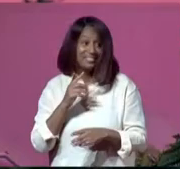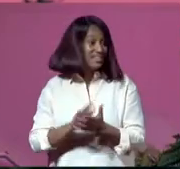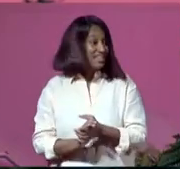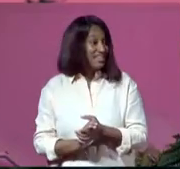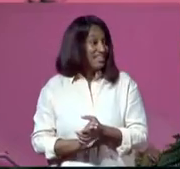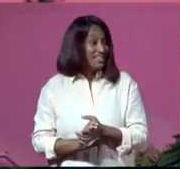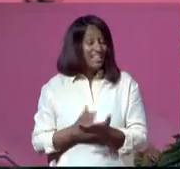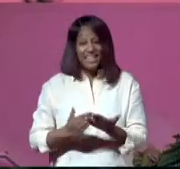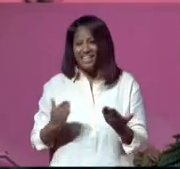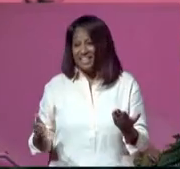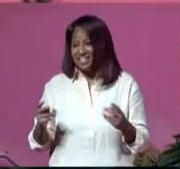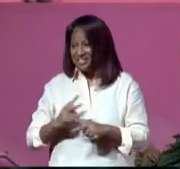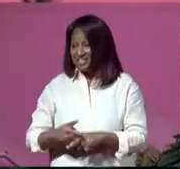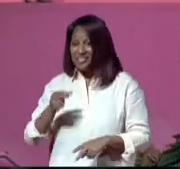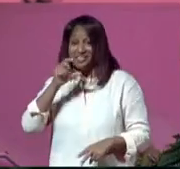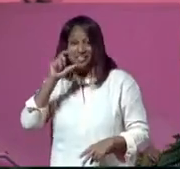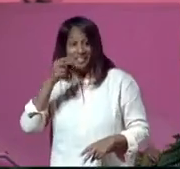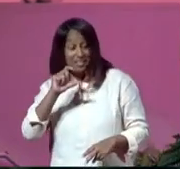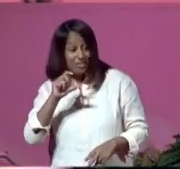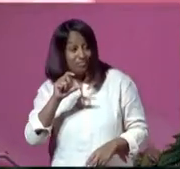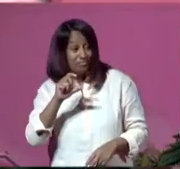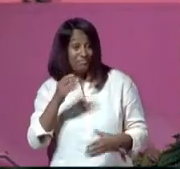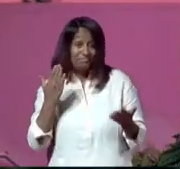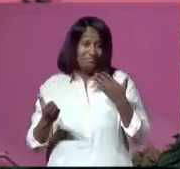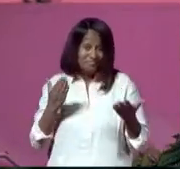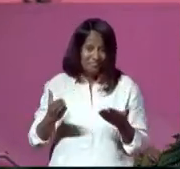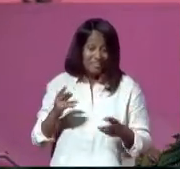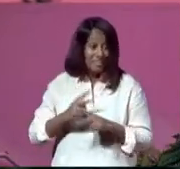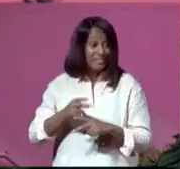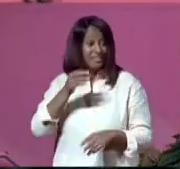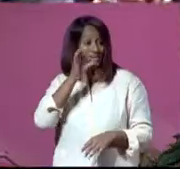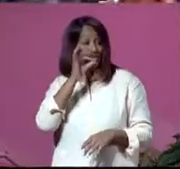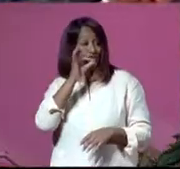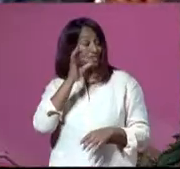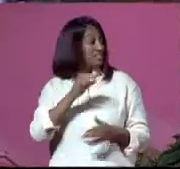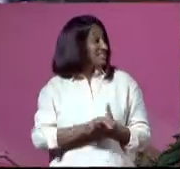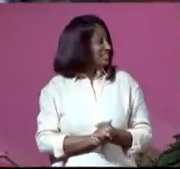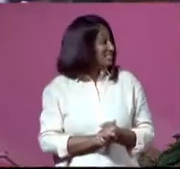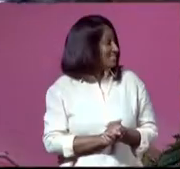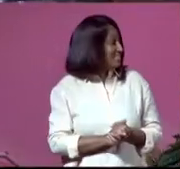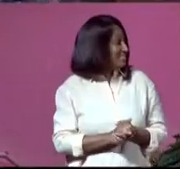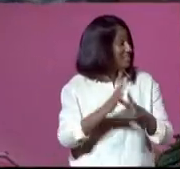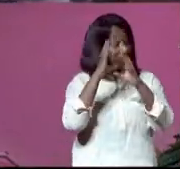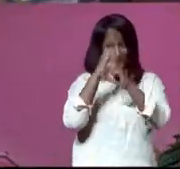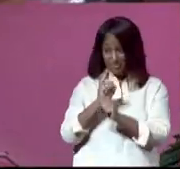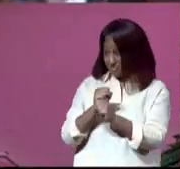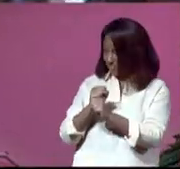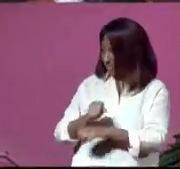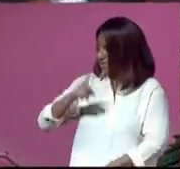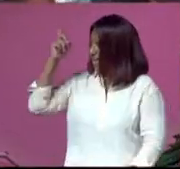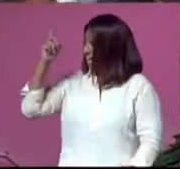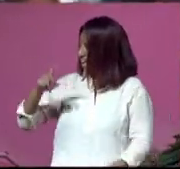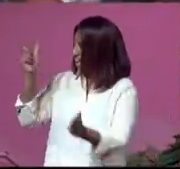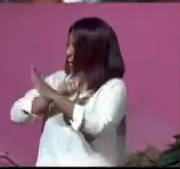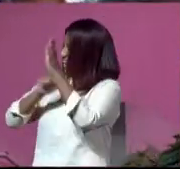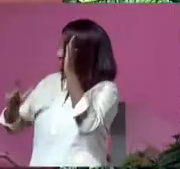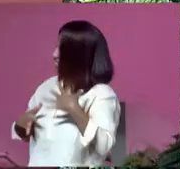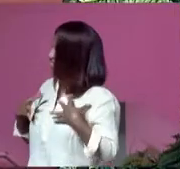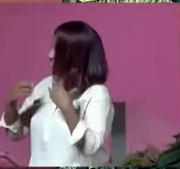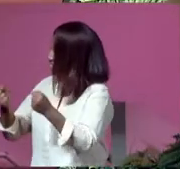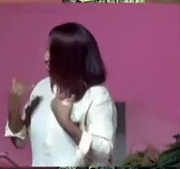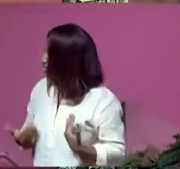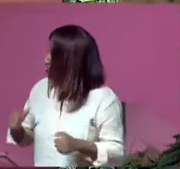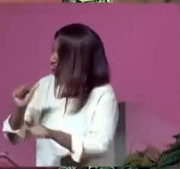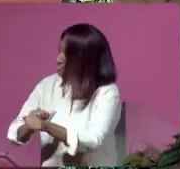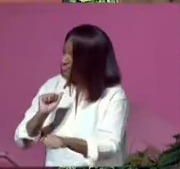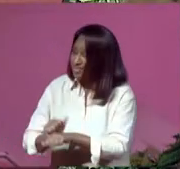liquor I'ma keep drinking. There's some weed out. Y'all done got quiet on me. I need the Lord to work on me.